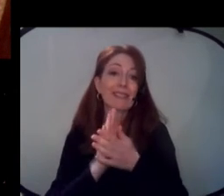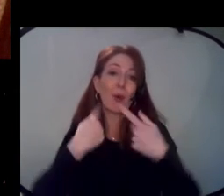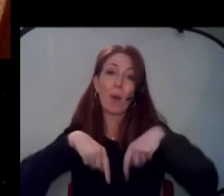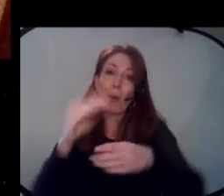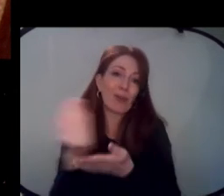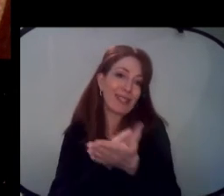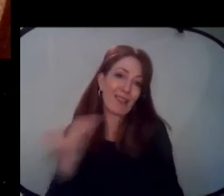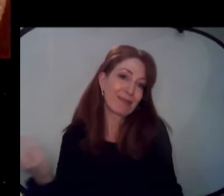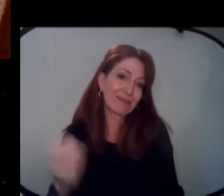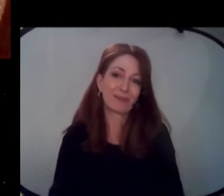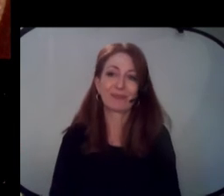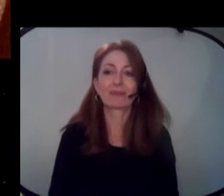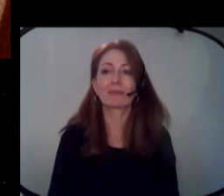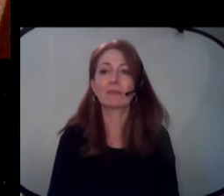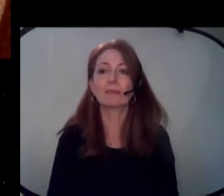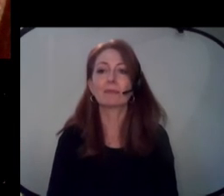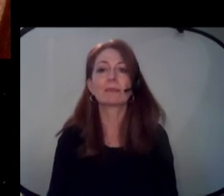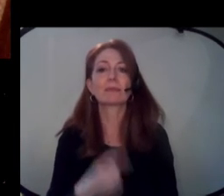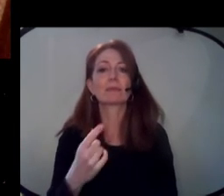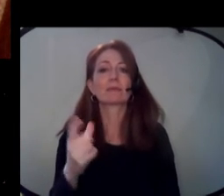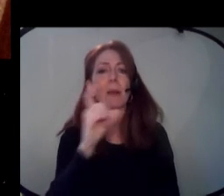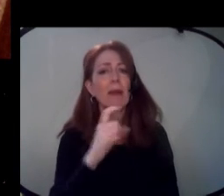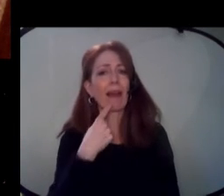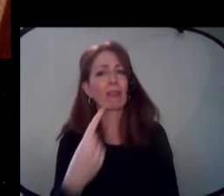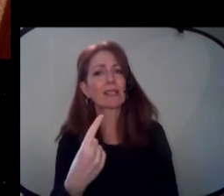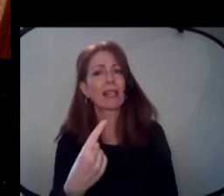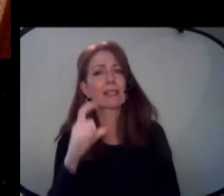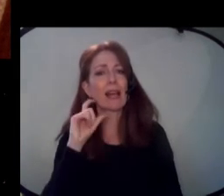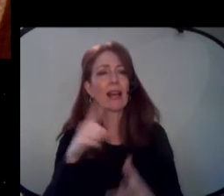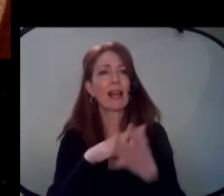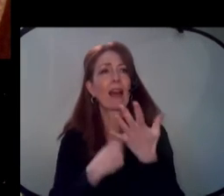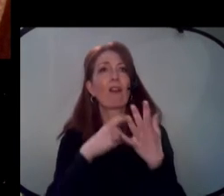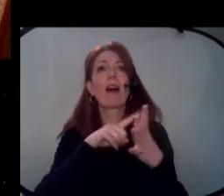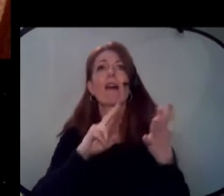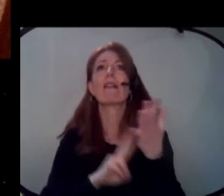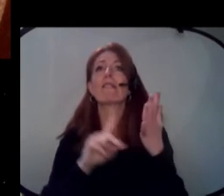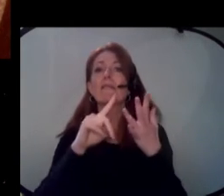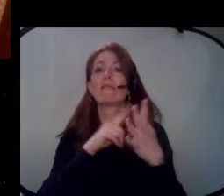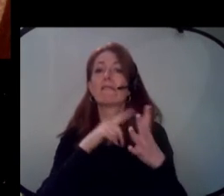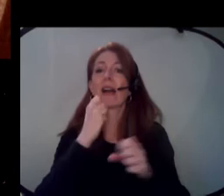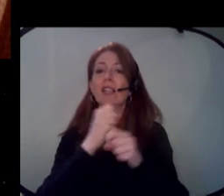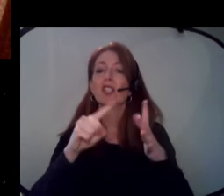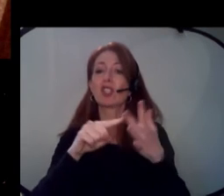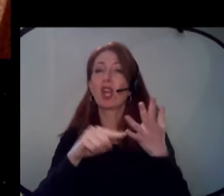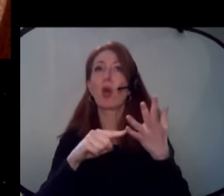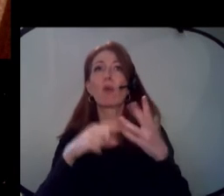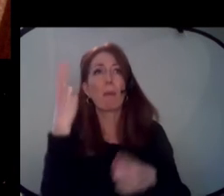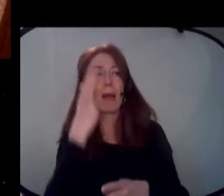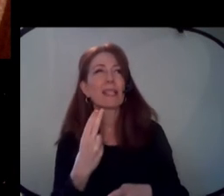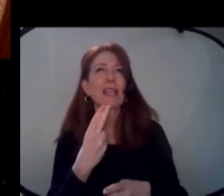Catherine mentioned Caravaggio's painting of this, which is about 1600. So we're talking about 15 years